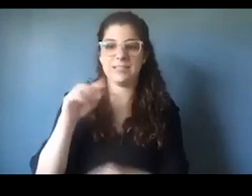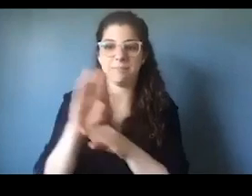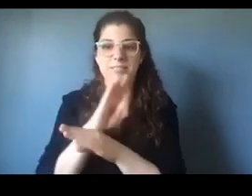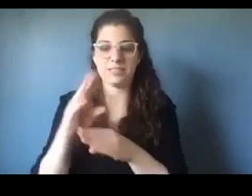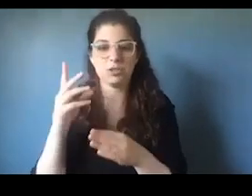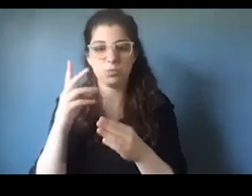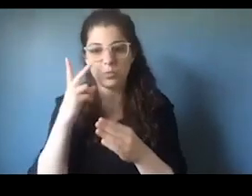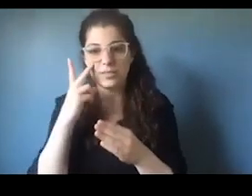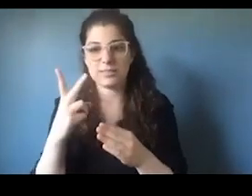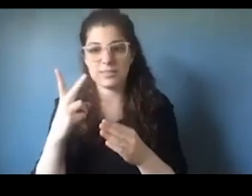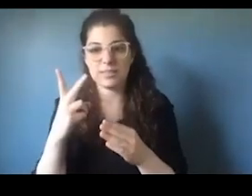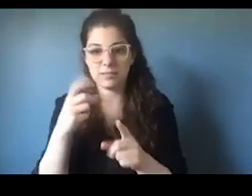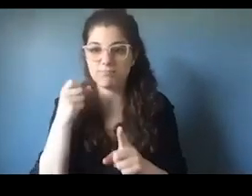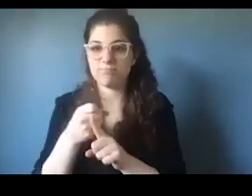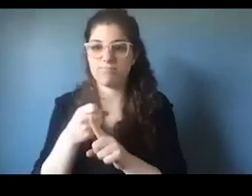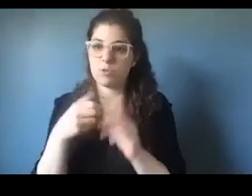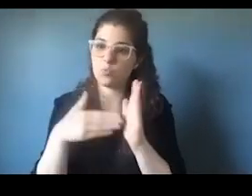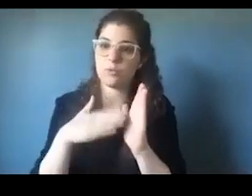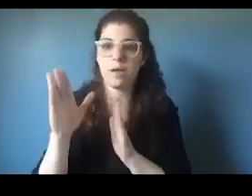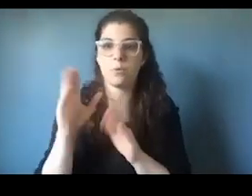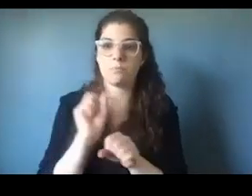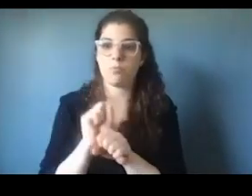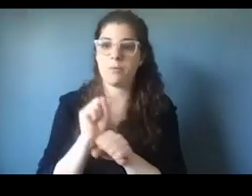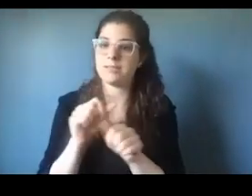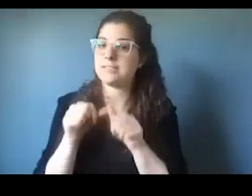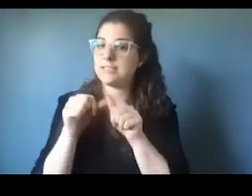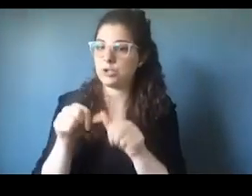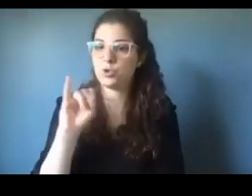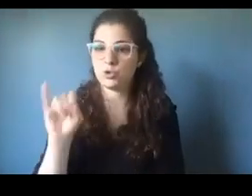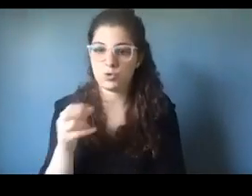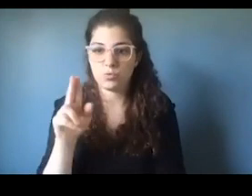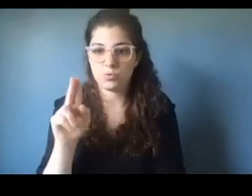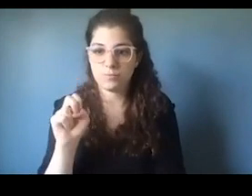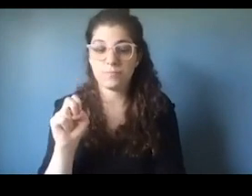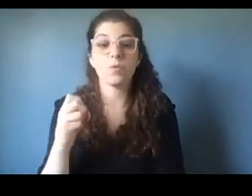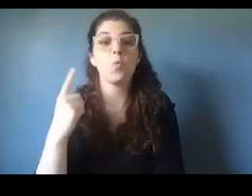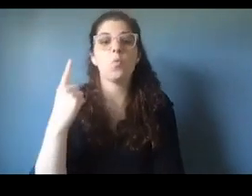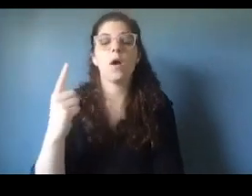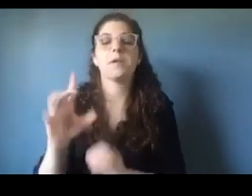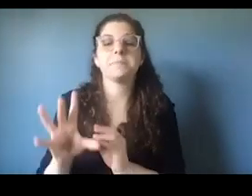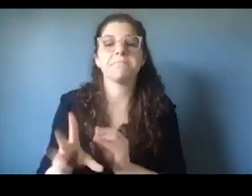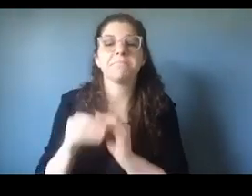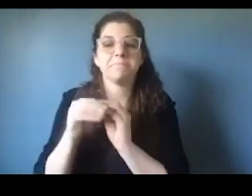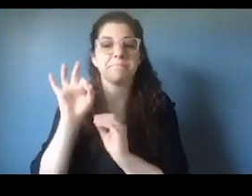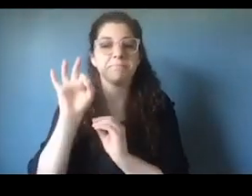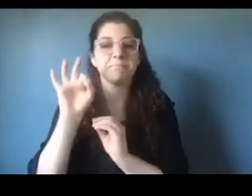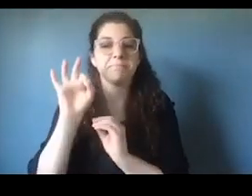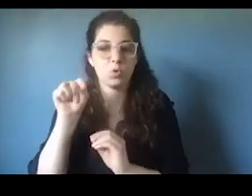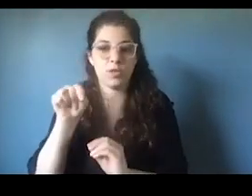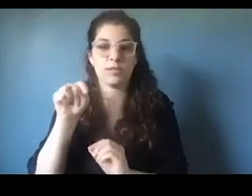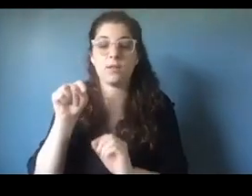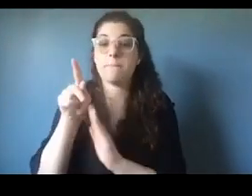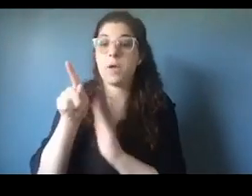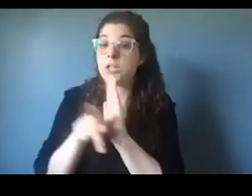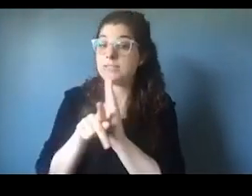big rebound in employment that's continuing into June. Now, one kind of caveat to this is policy may be playing a